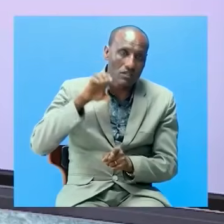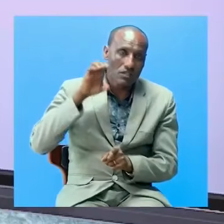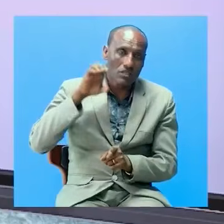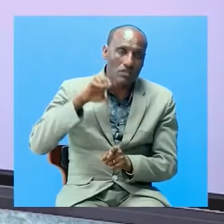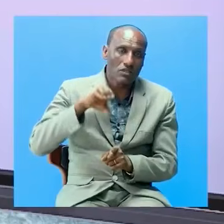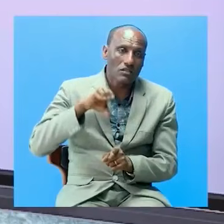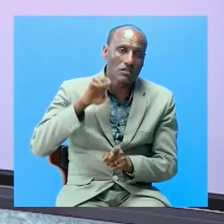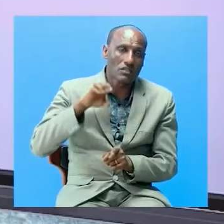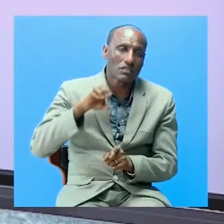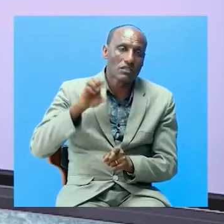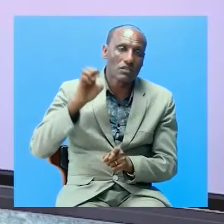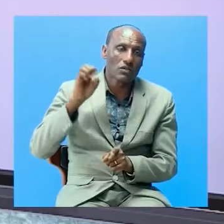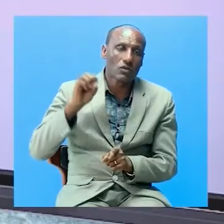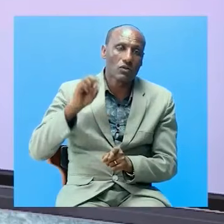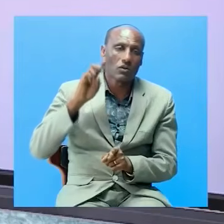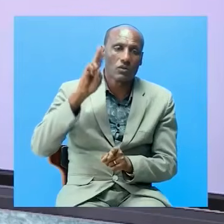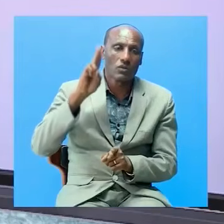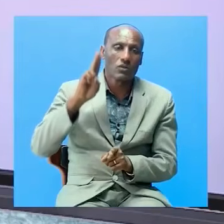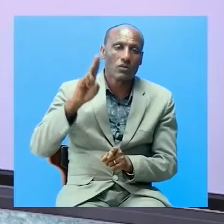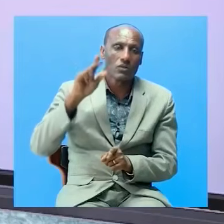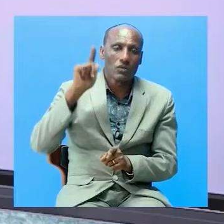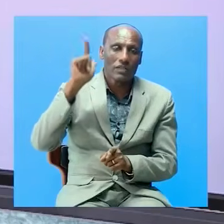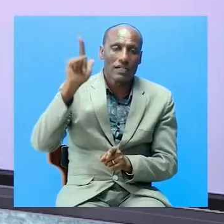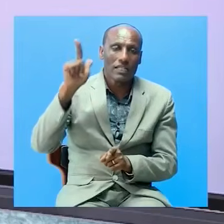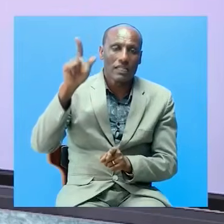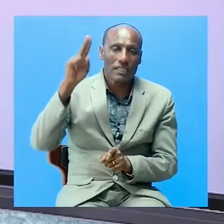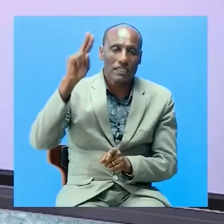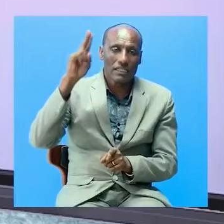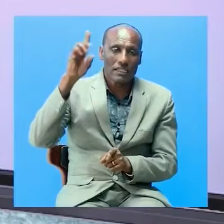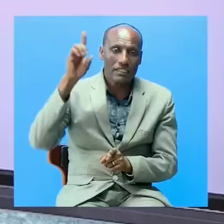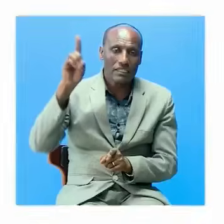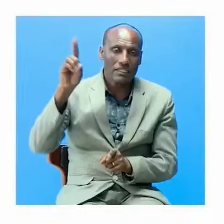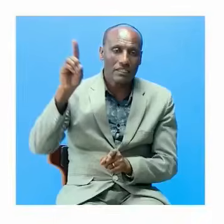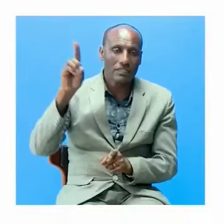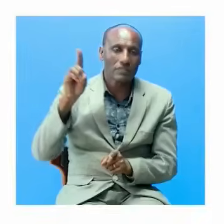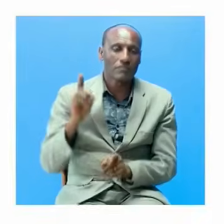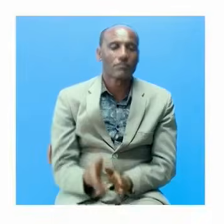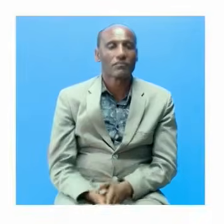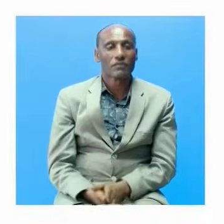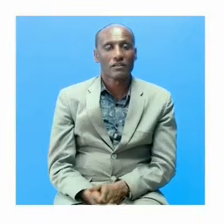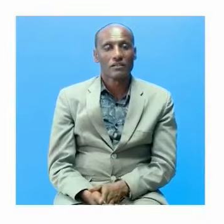in the second sentence, which one do we use? We use could.